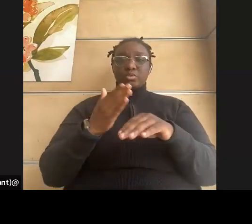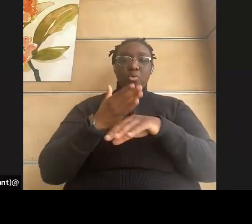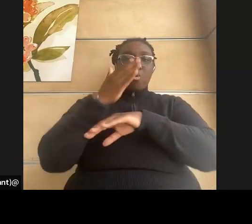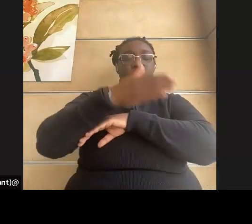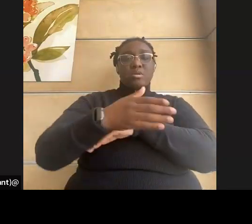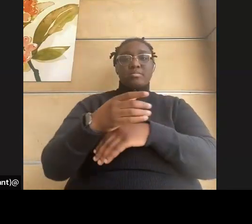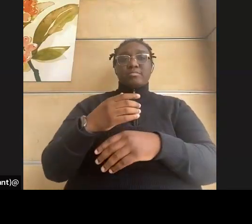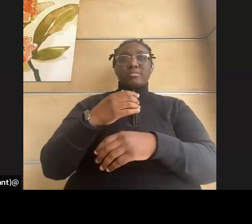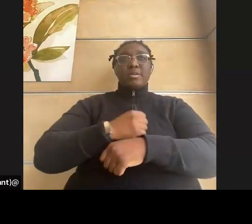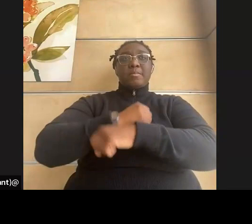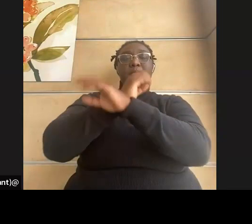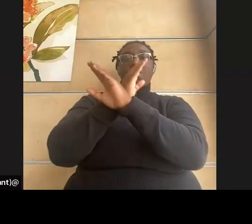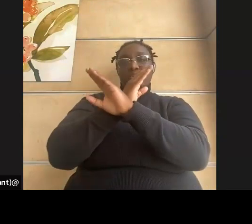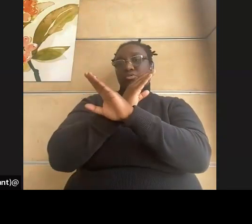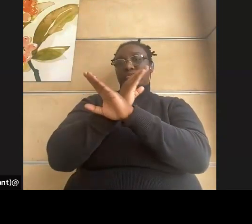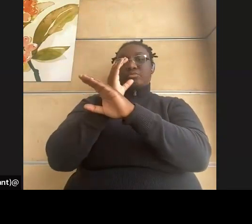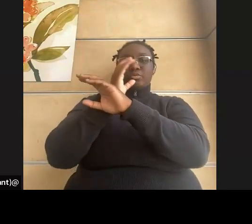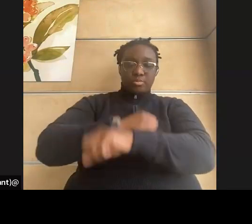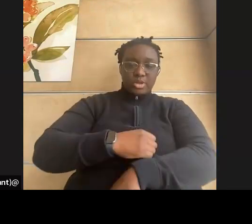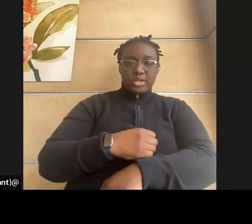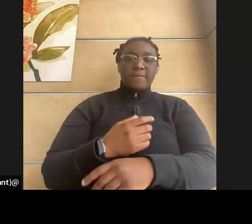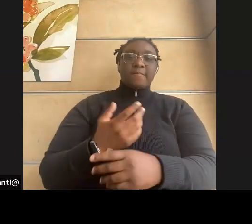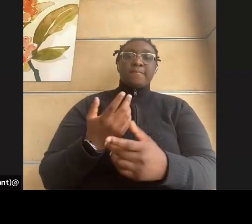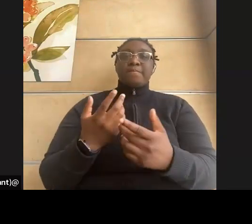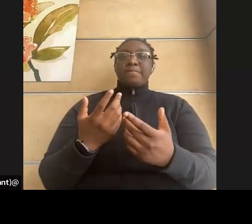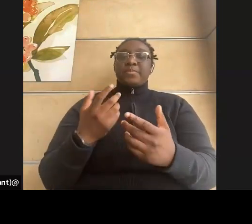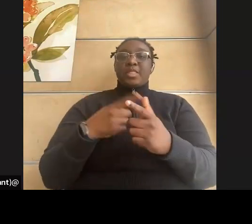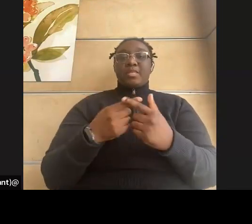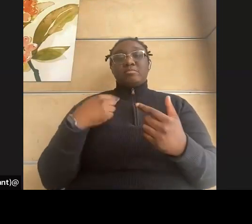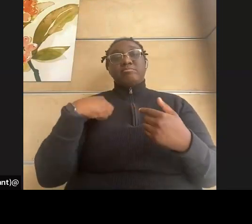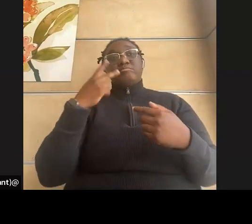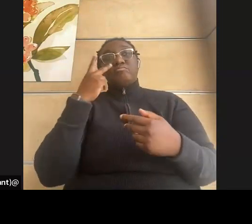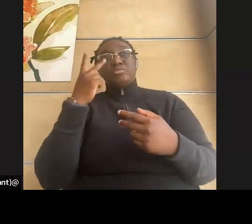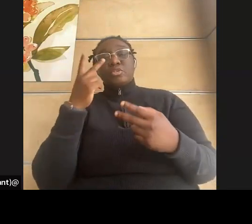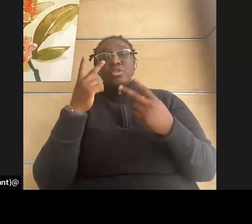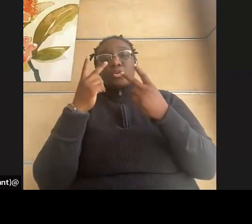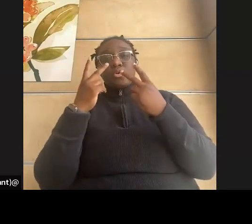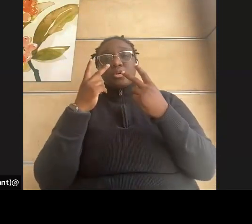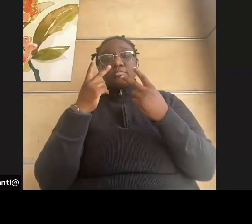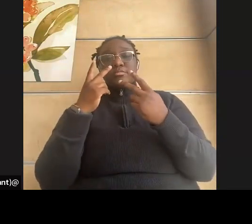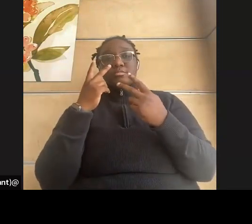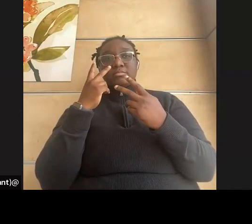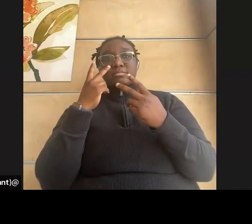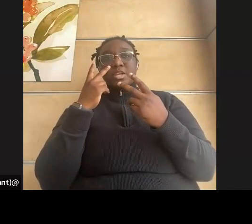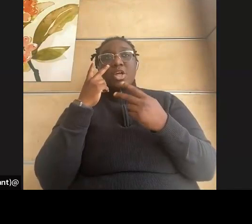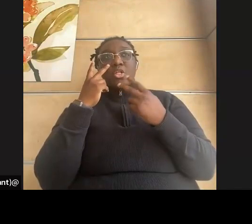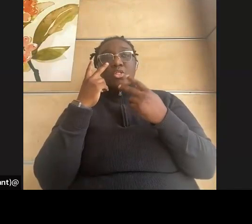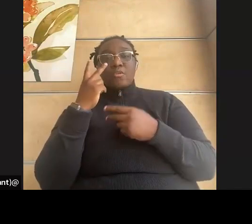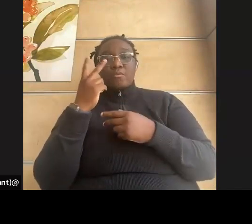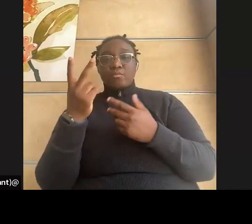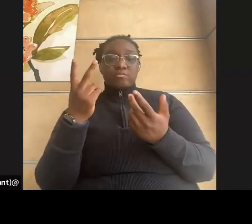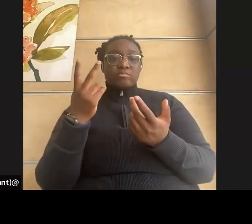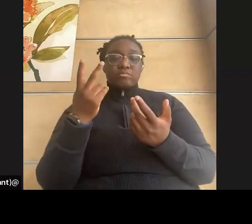and really looking forward to the next session and have some really cool call to actions at the end where we hope all of you